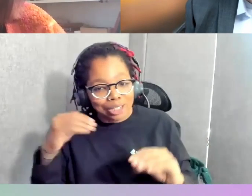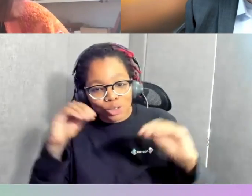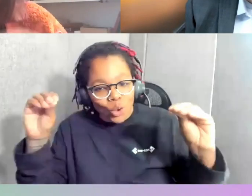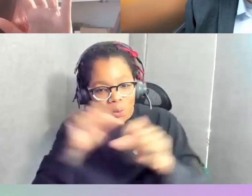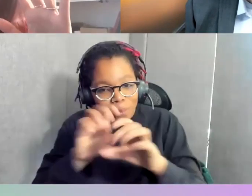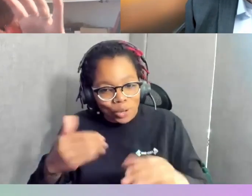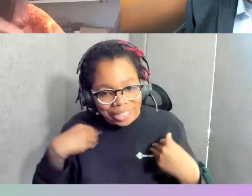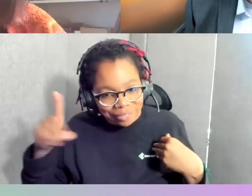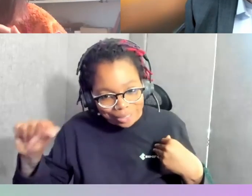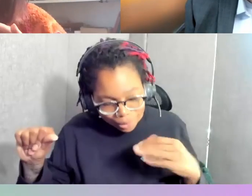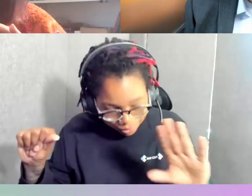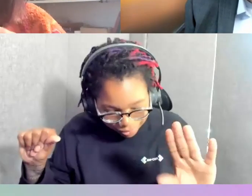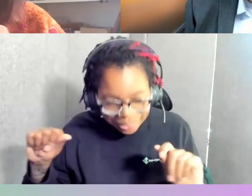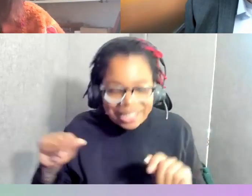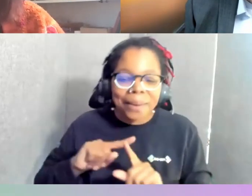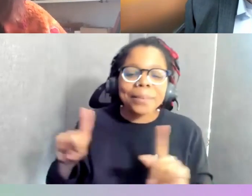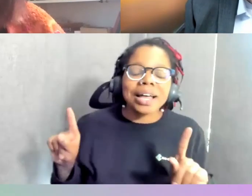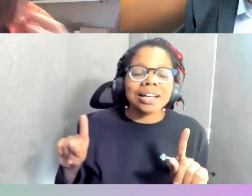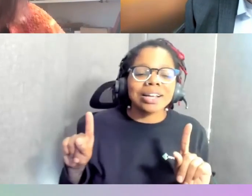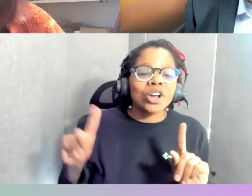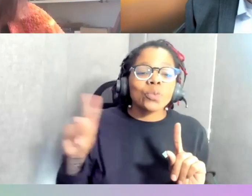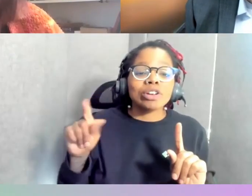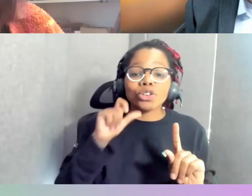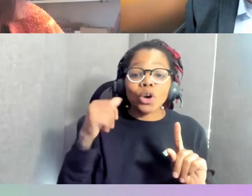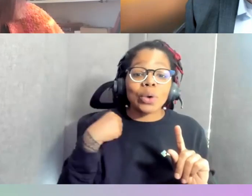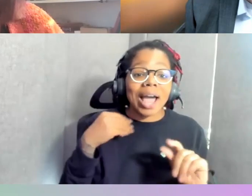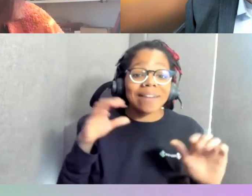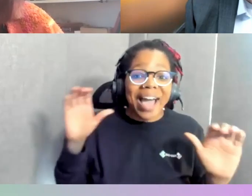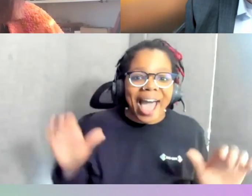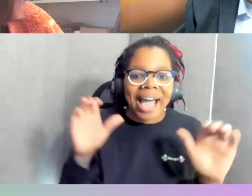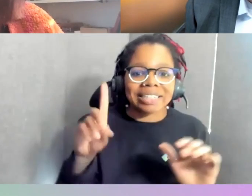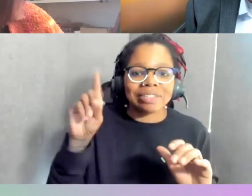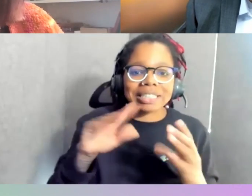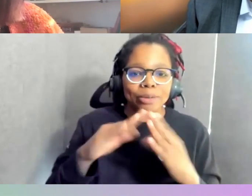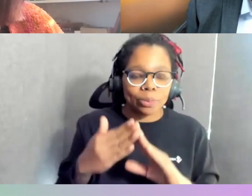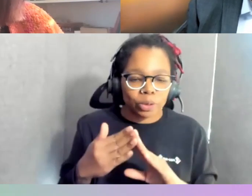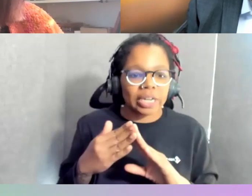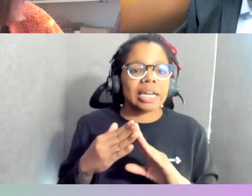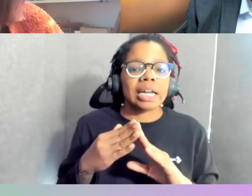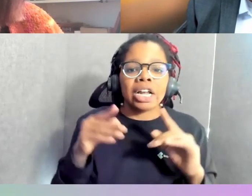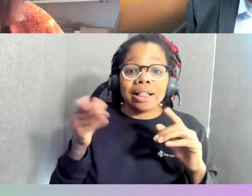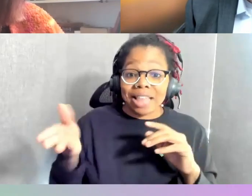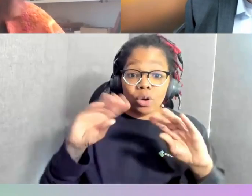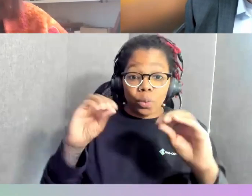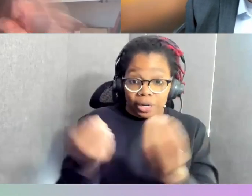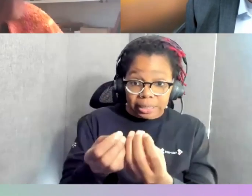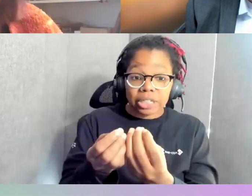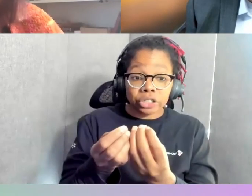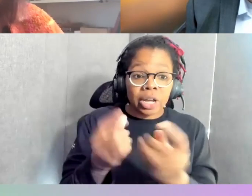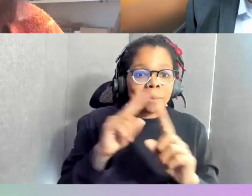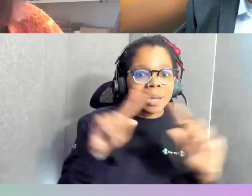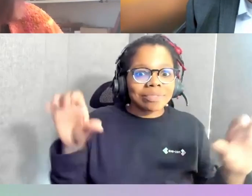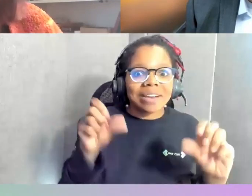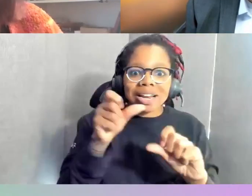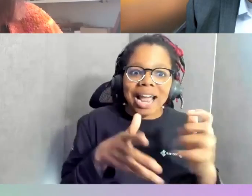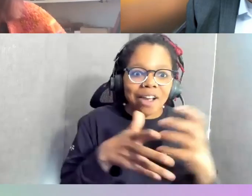employee with disabilities, but where you don't have an active disability community at an organization, and yet they've done